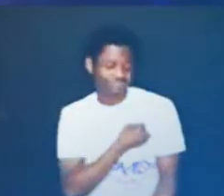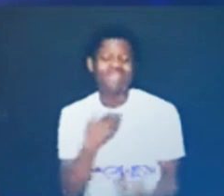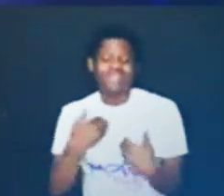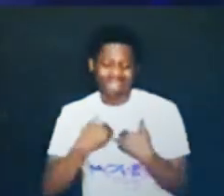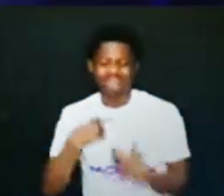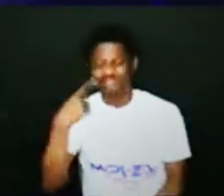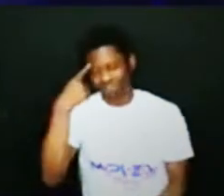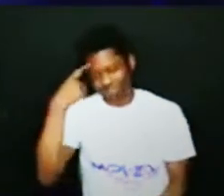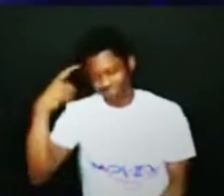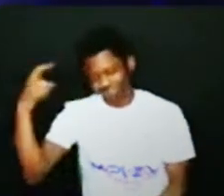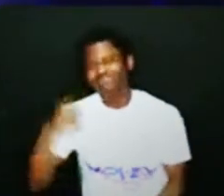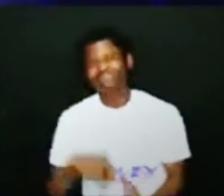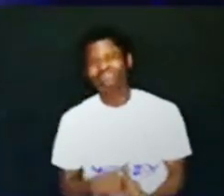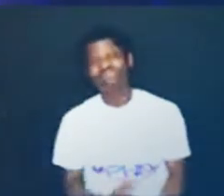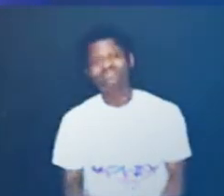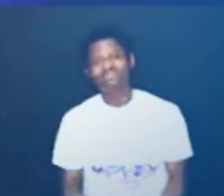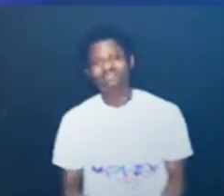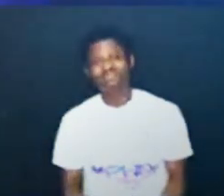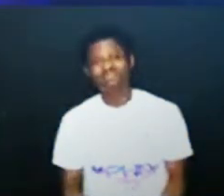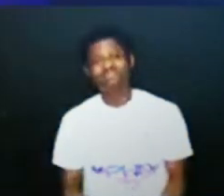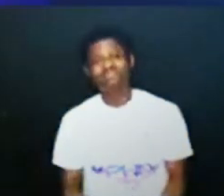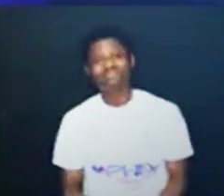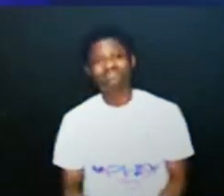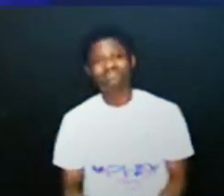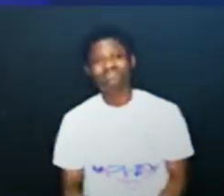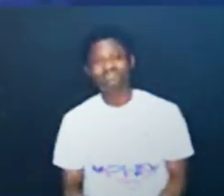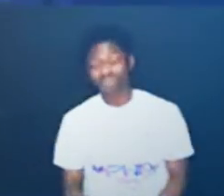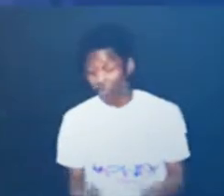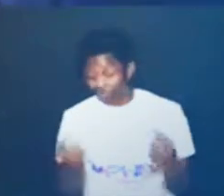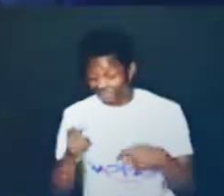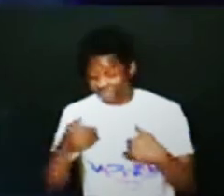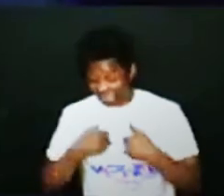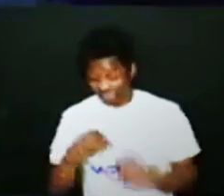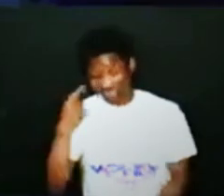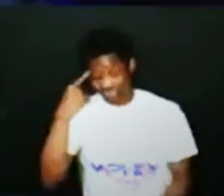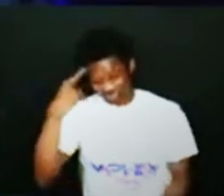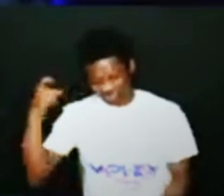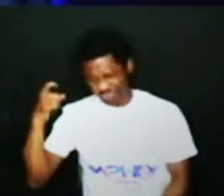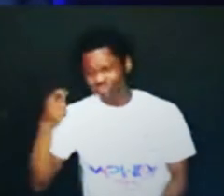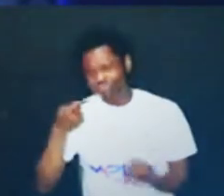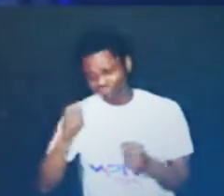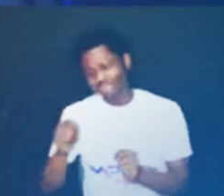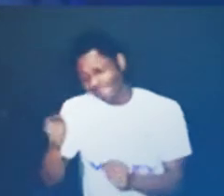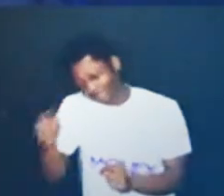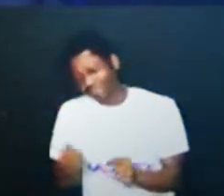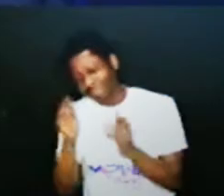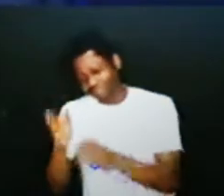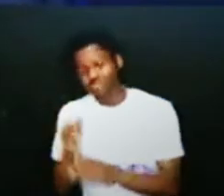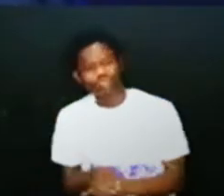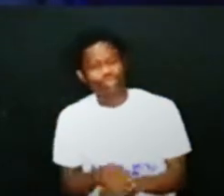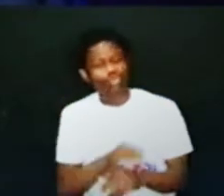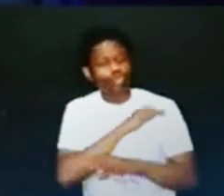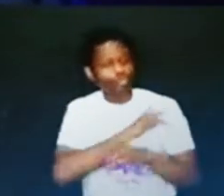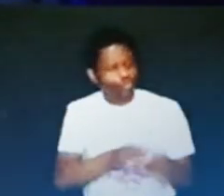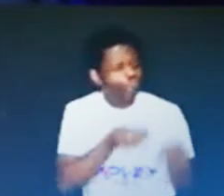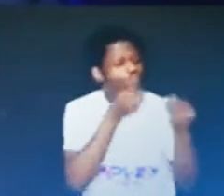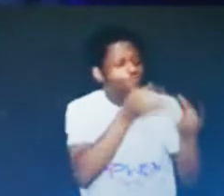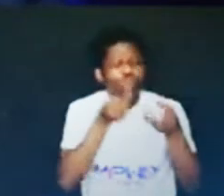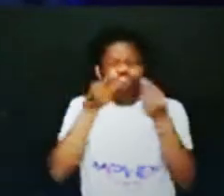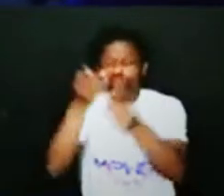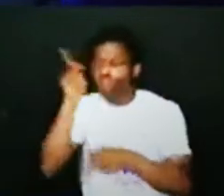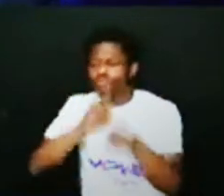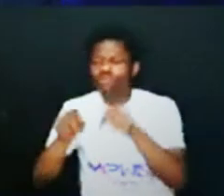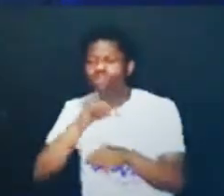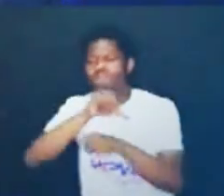daya. See, when you have a dream, put comma. Yeah, so daya fasan ho. Don't be telling people about your dreams.